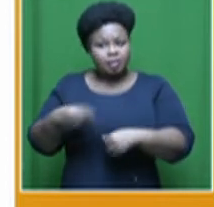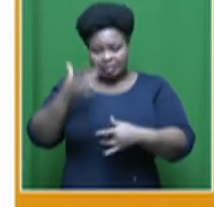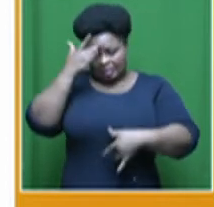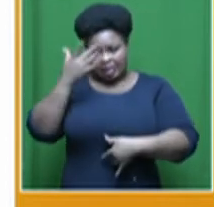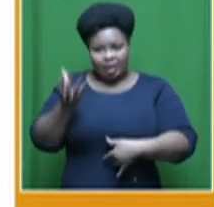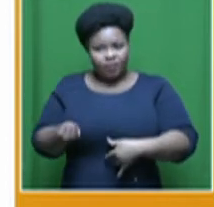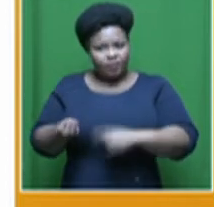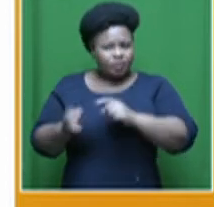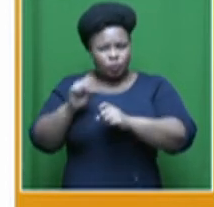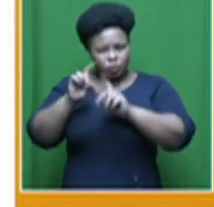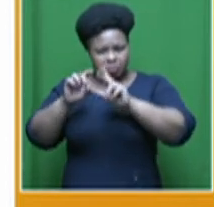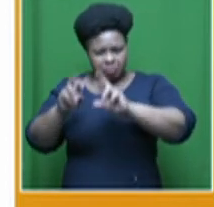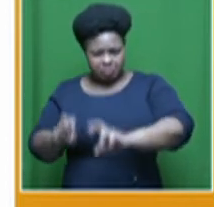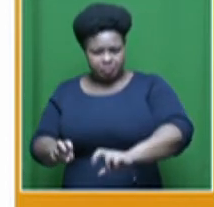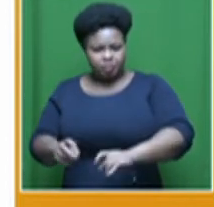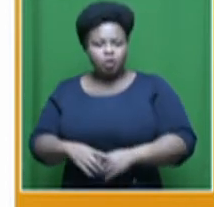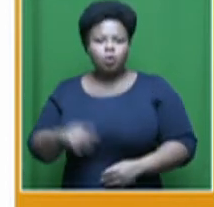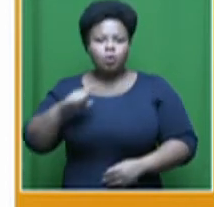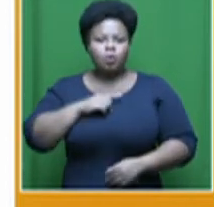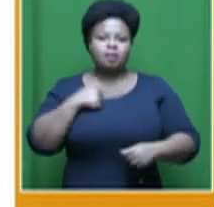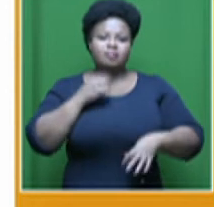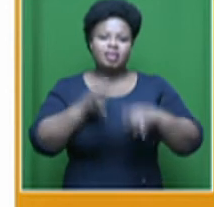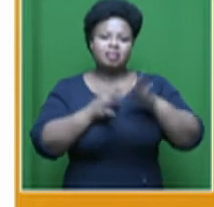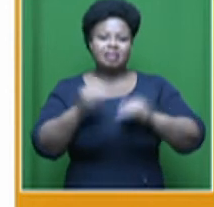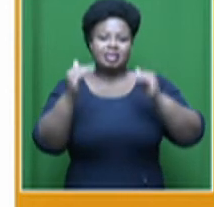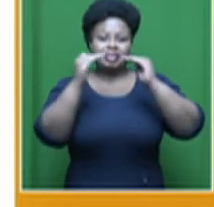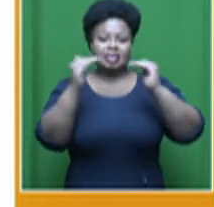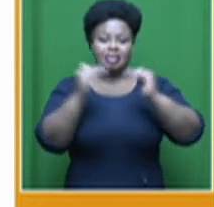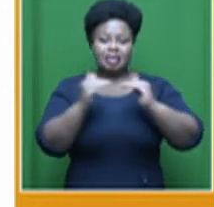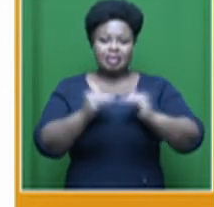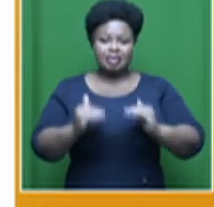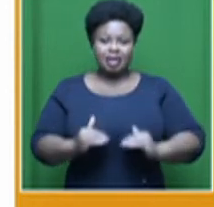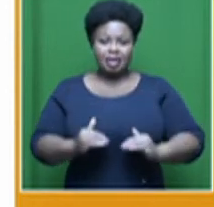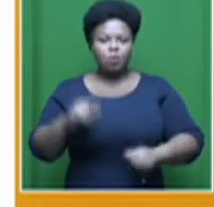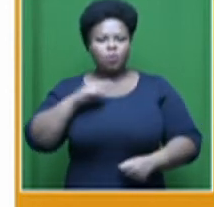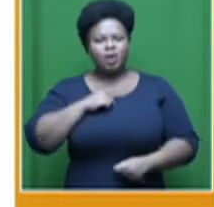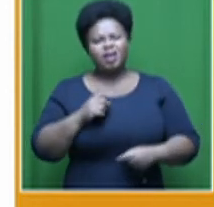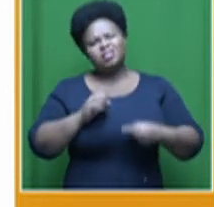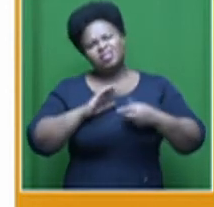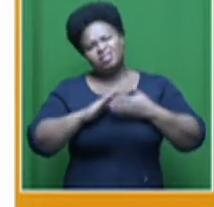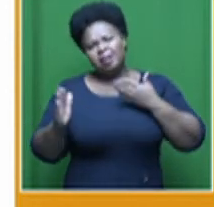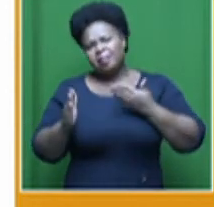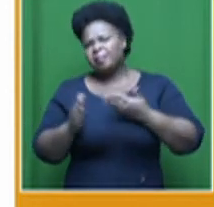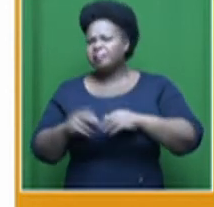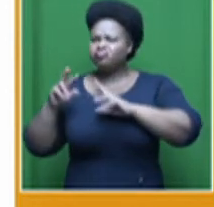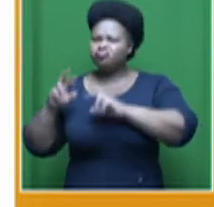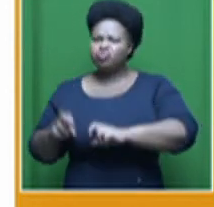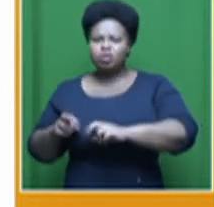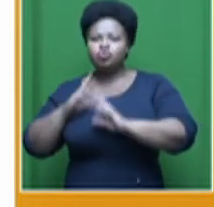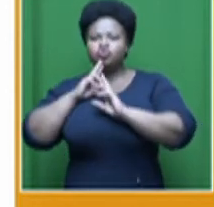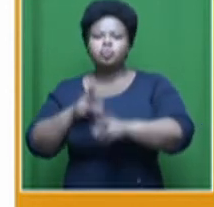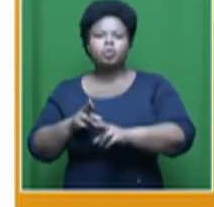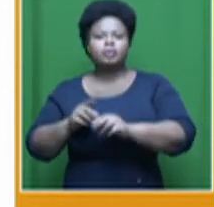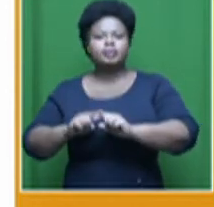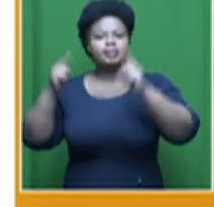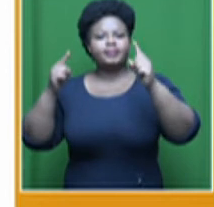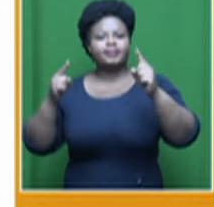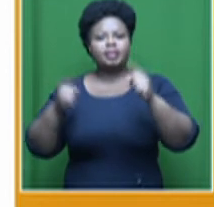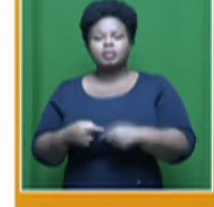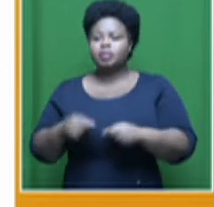I'm emphasizing this different grading is because different studies have reported differently in terms of what exactly